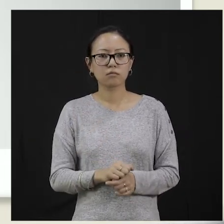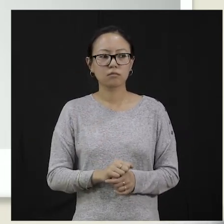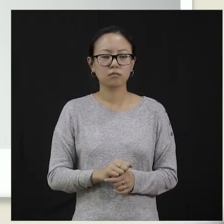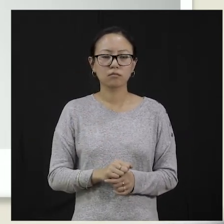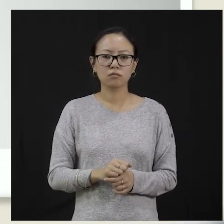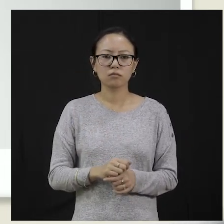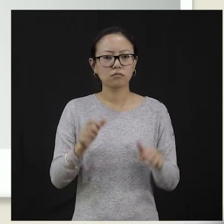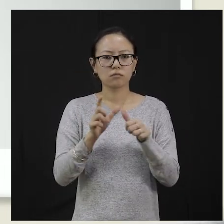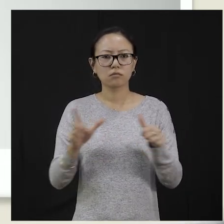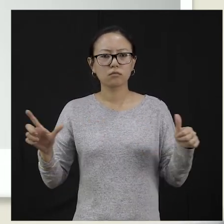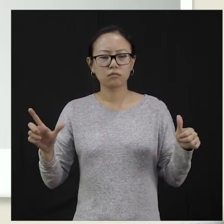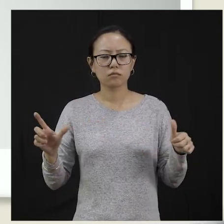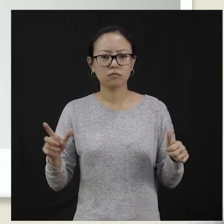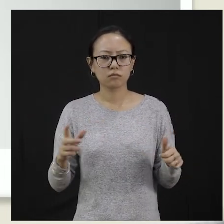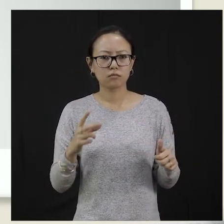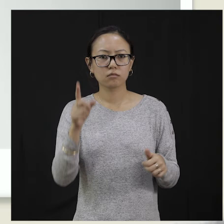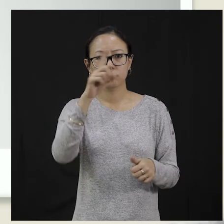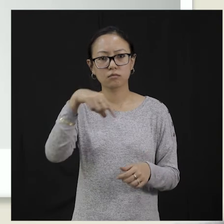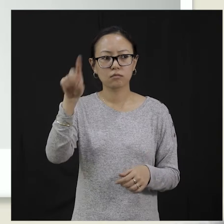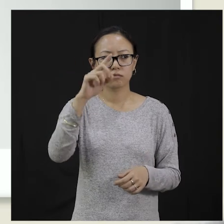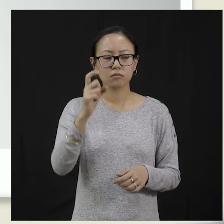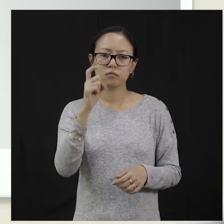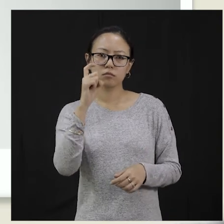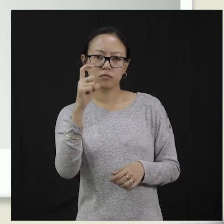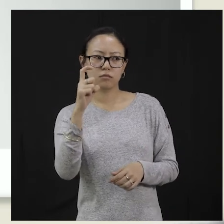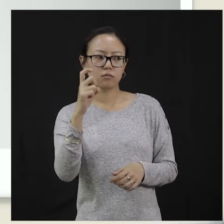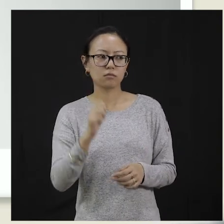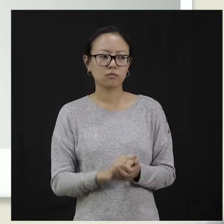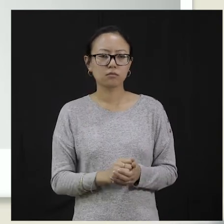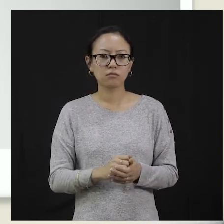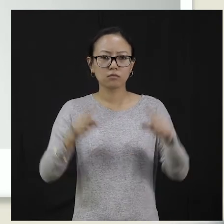circles 7. Then, how many squares are there?